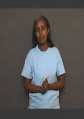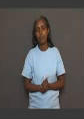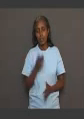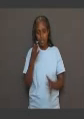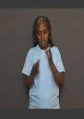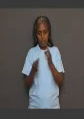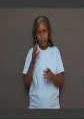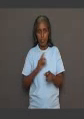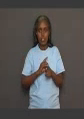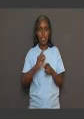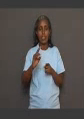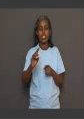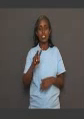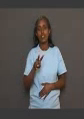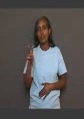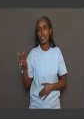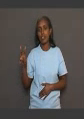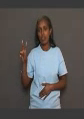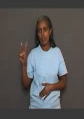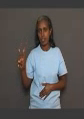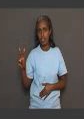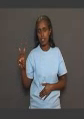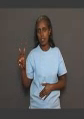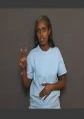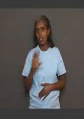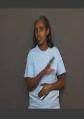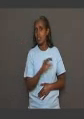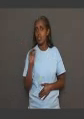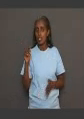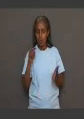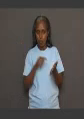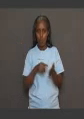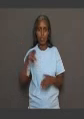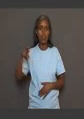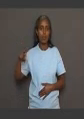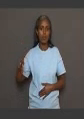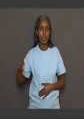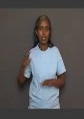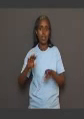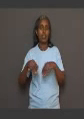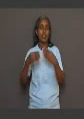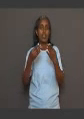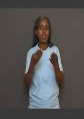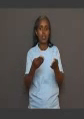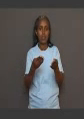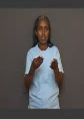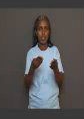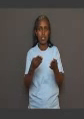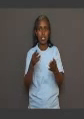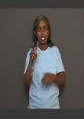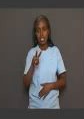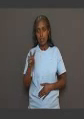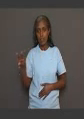If a direction vector V and a point P are given, the